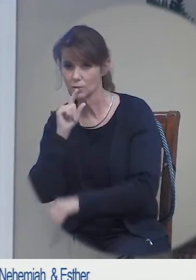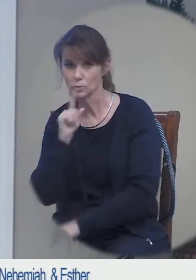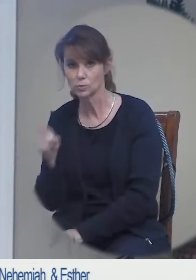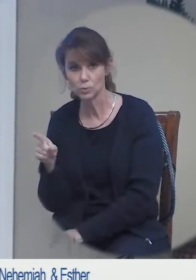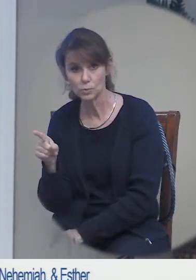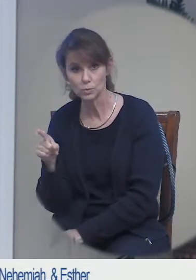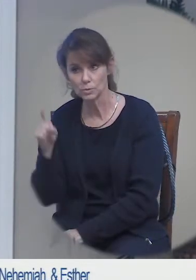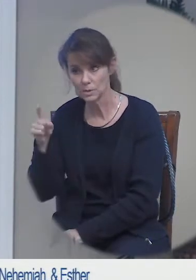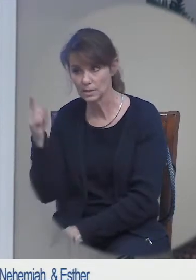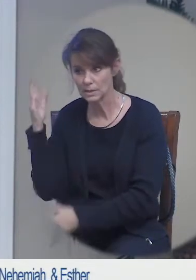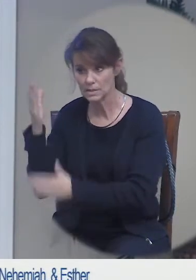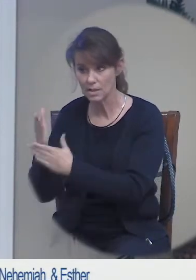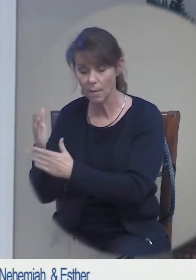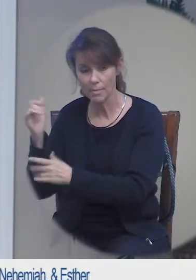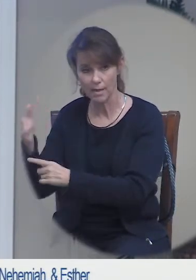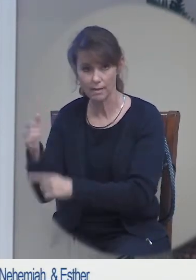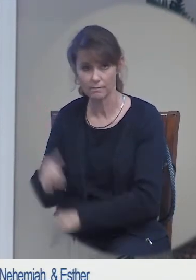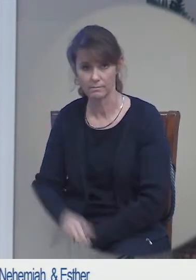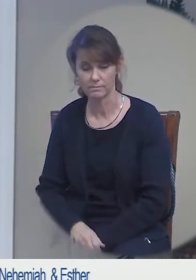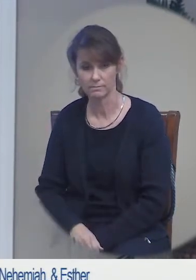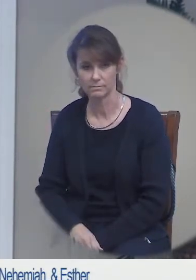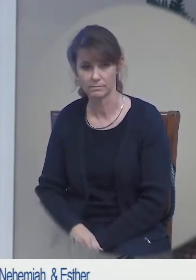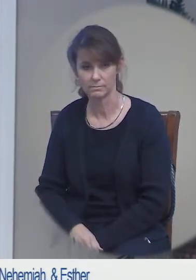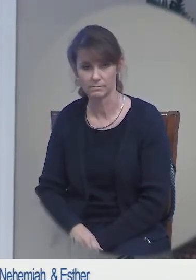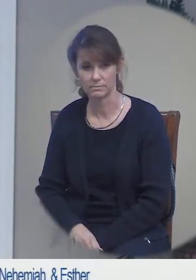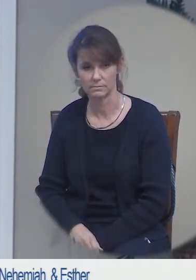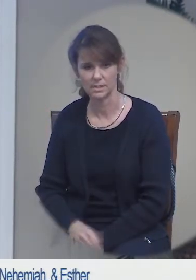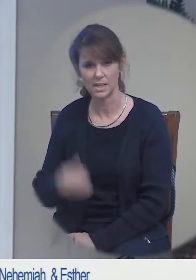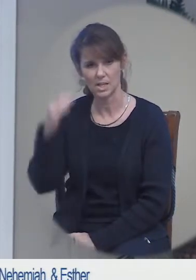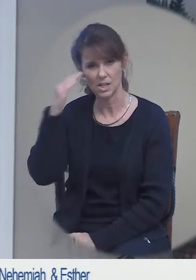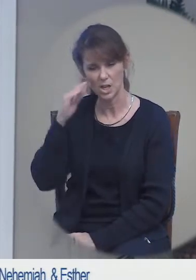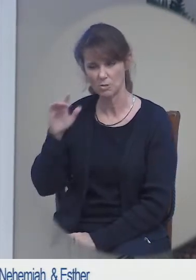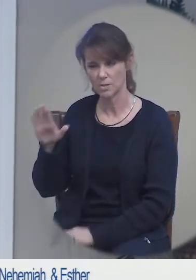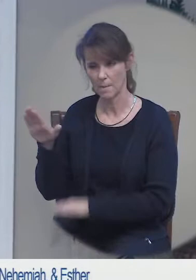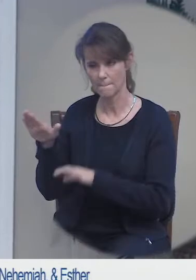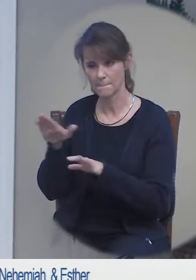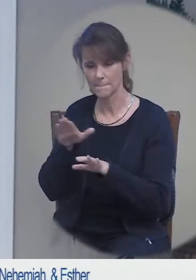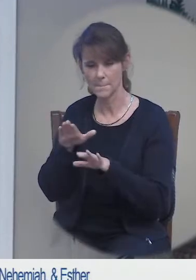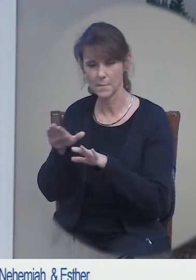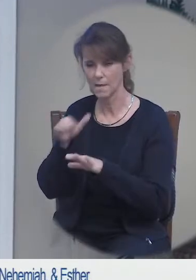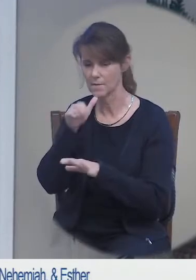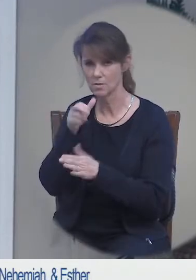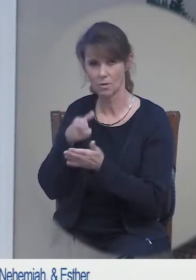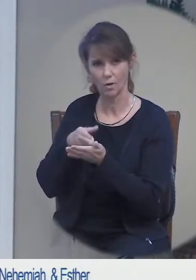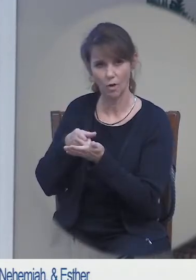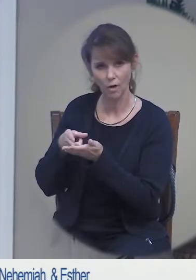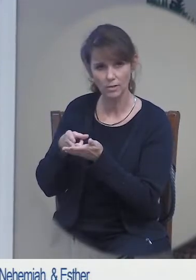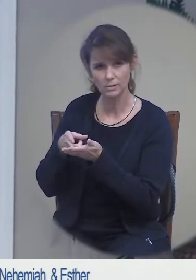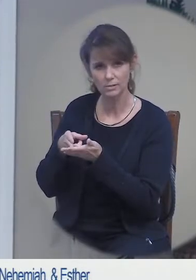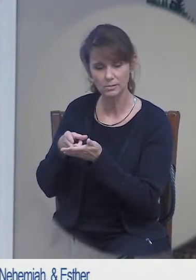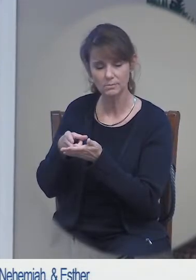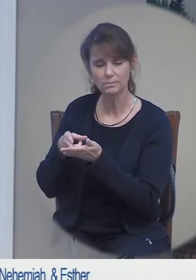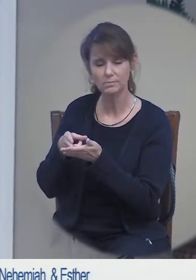stop this. And he sees through their behavior. And in verse 9, he